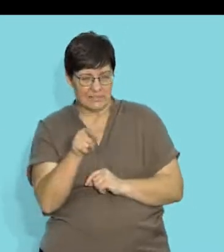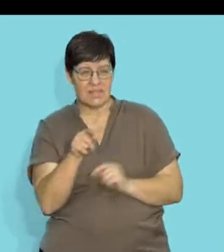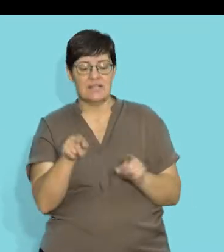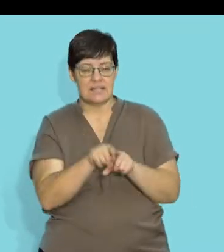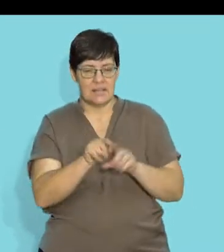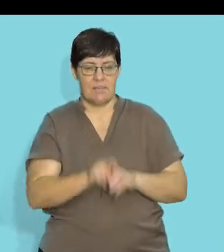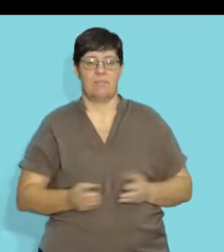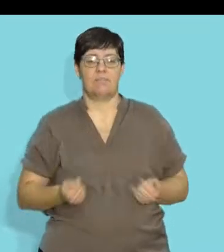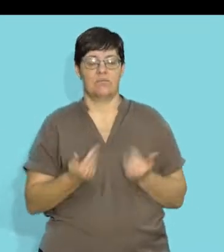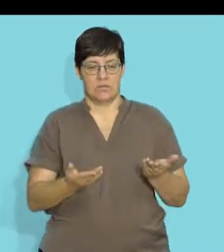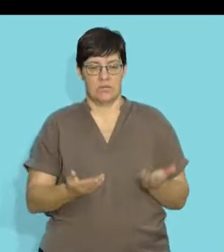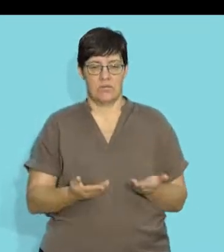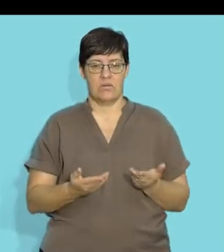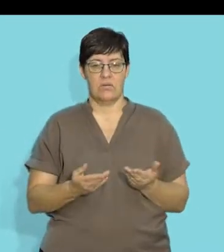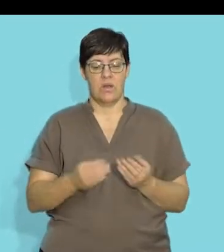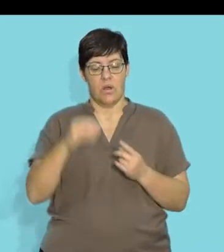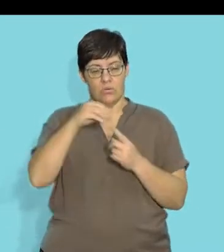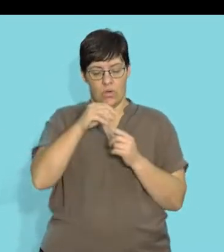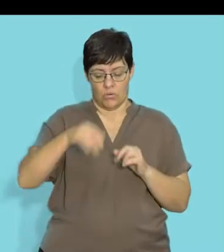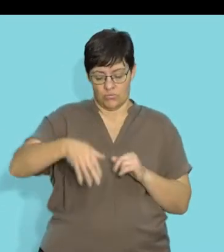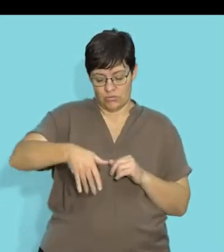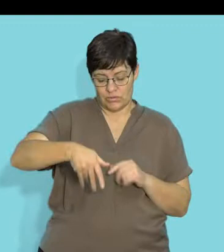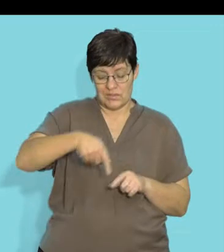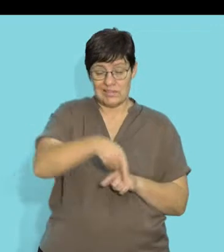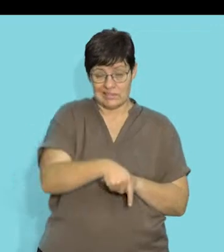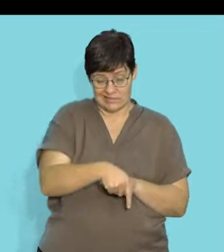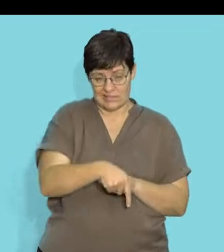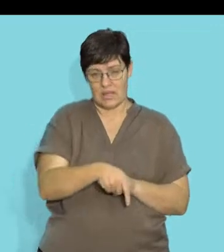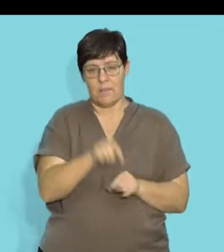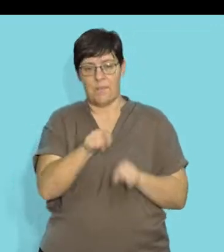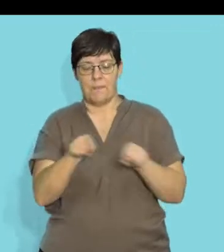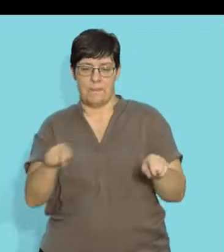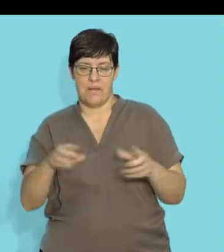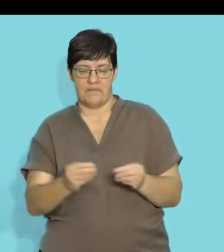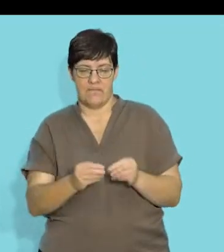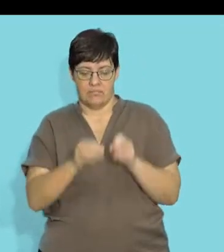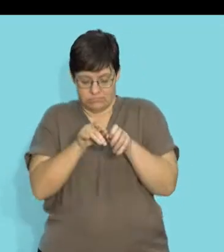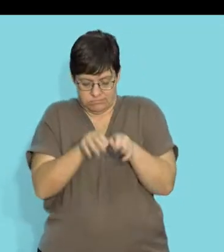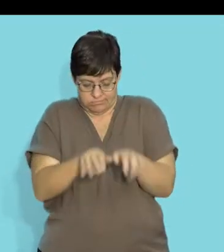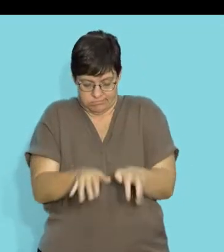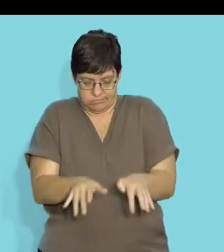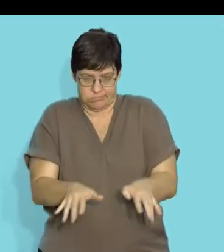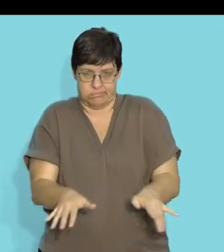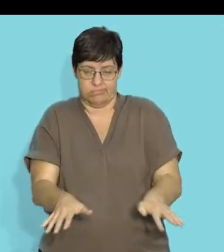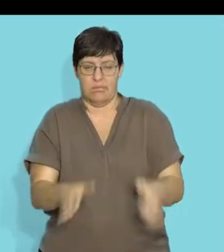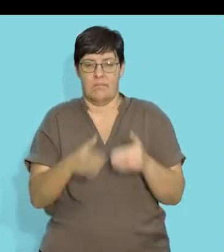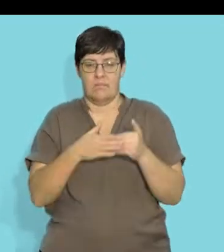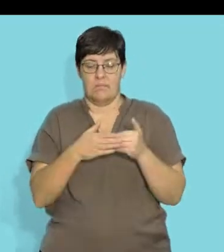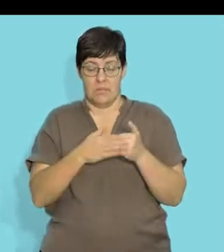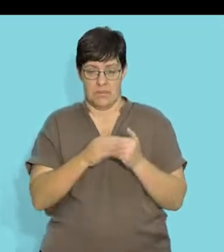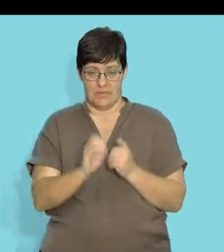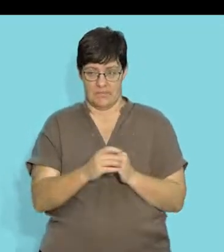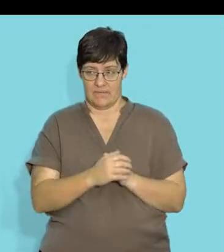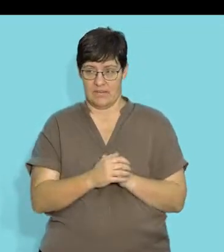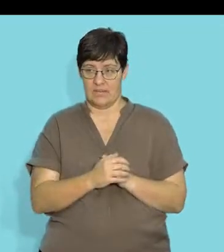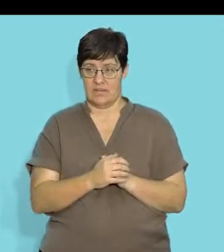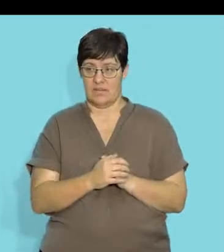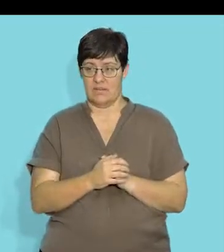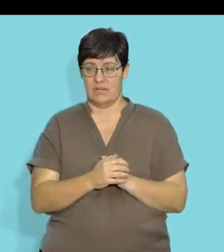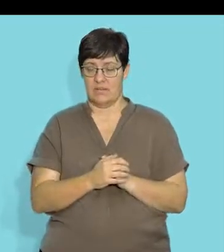are produced in the growing tips of the roots, as I mentioned, and so we'll find that in the root tips, we find that the root